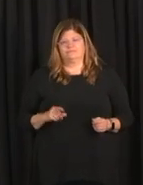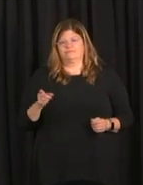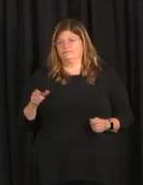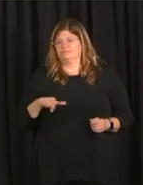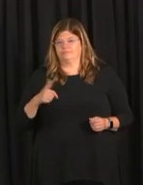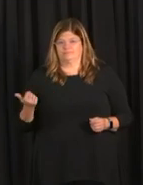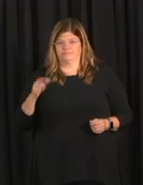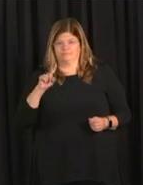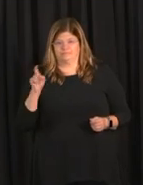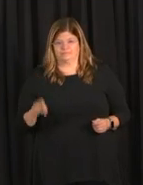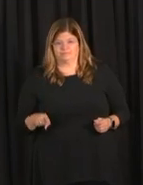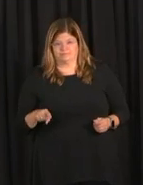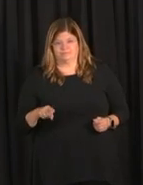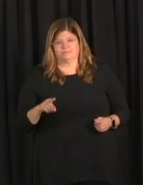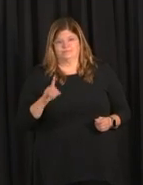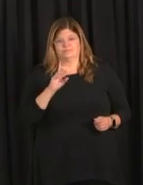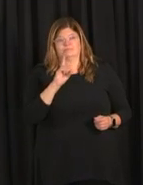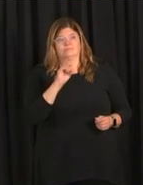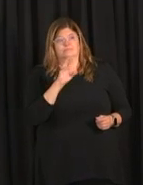Dorothy?